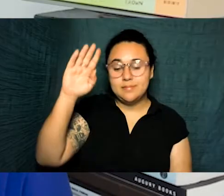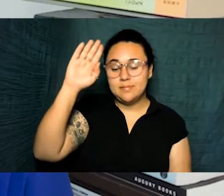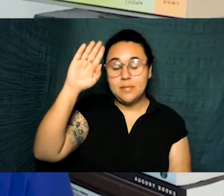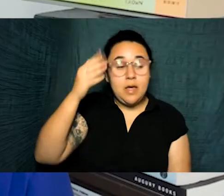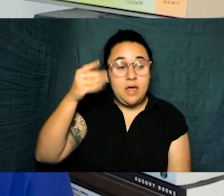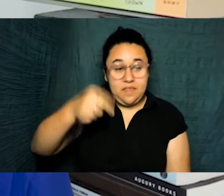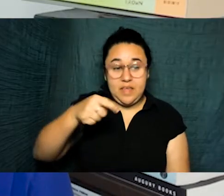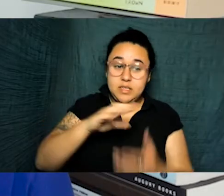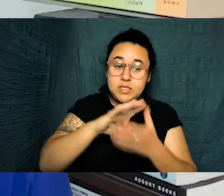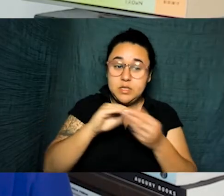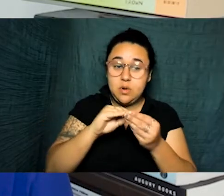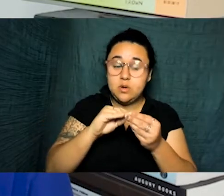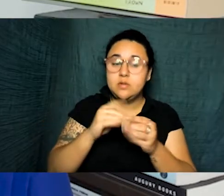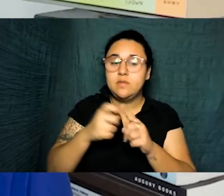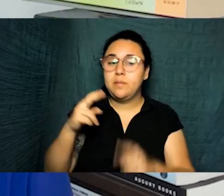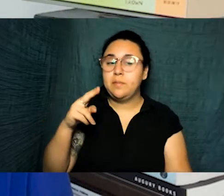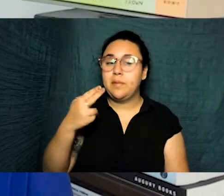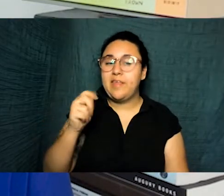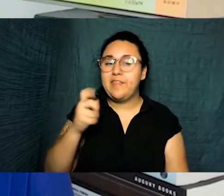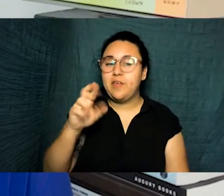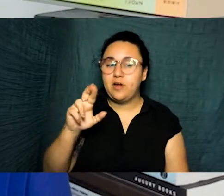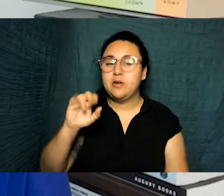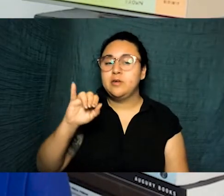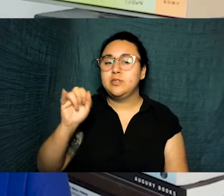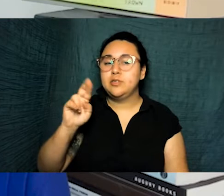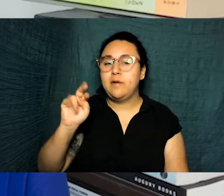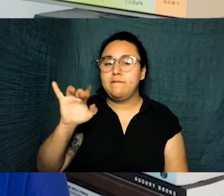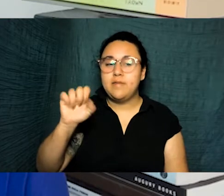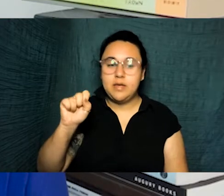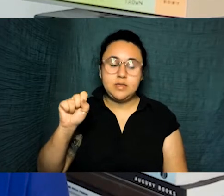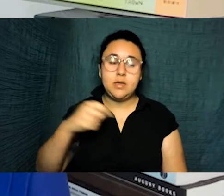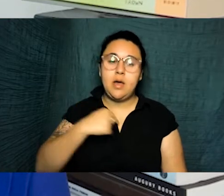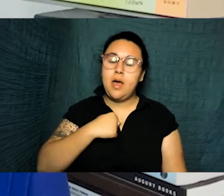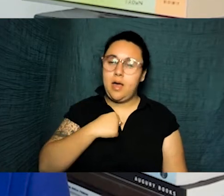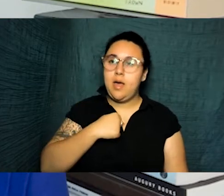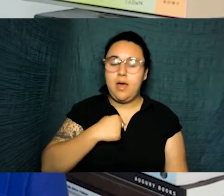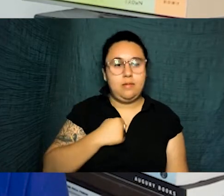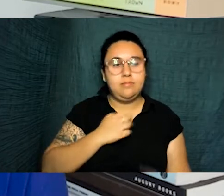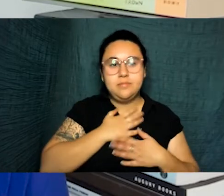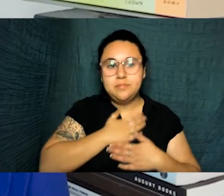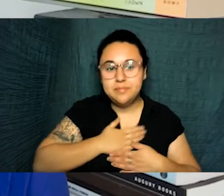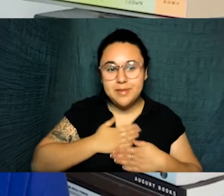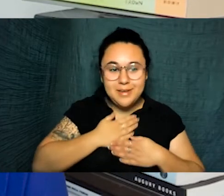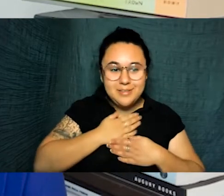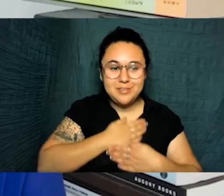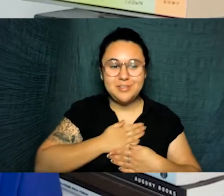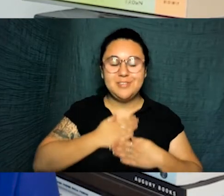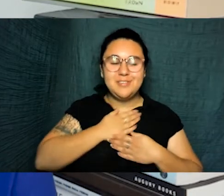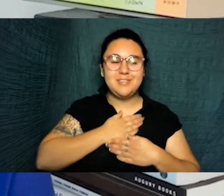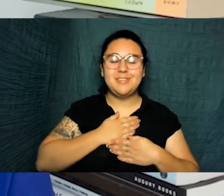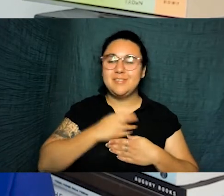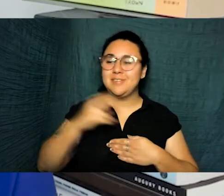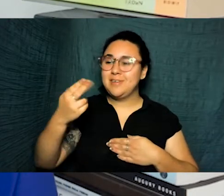This story is by Heather Jarvis, and I had the great pleasure of having Heather